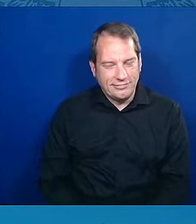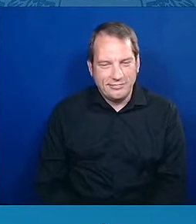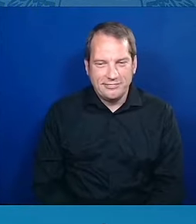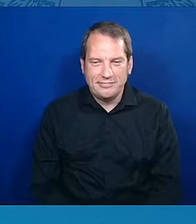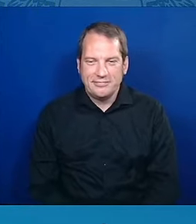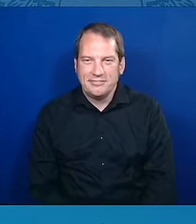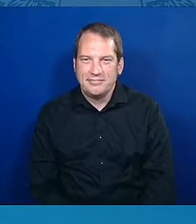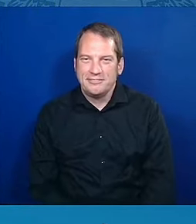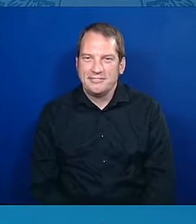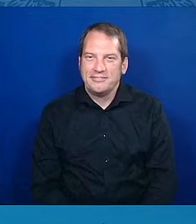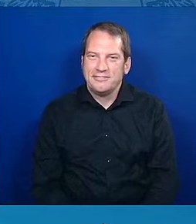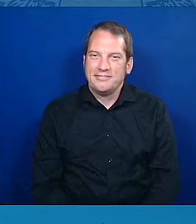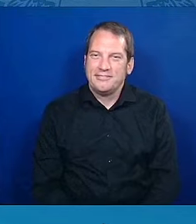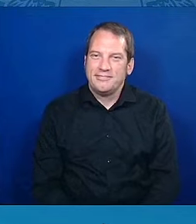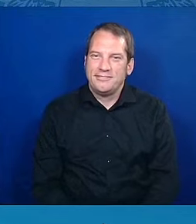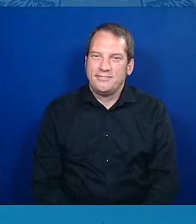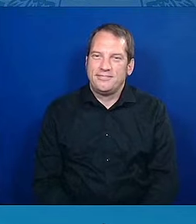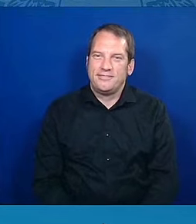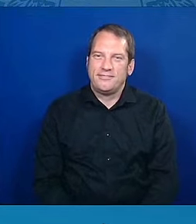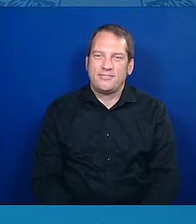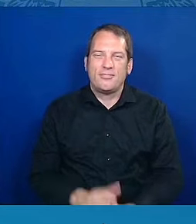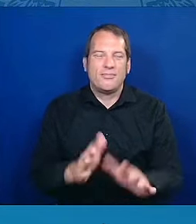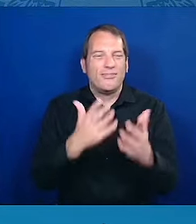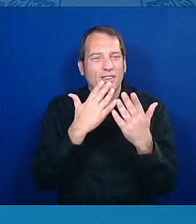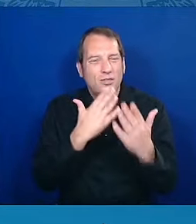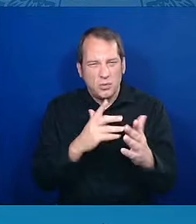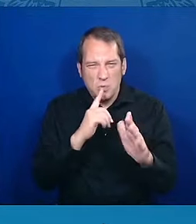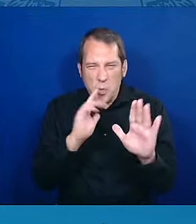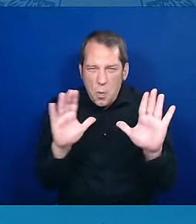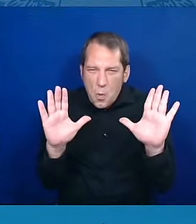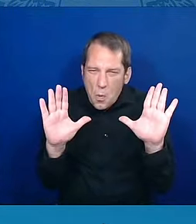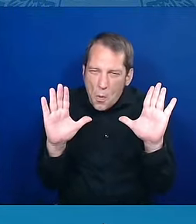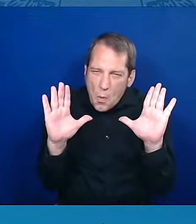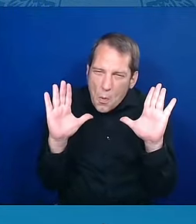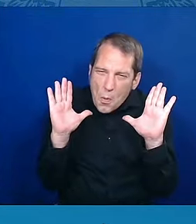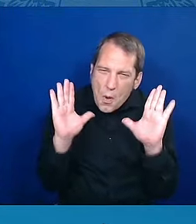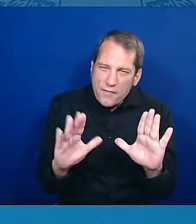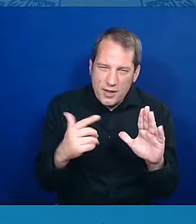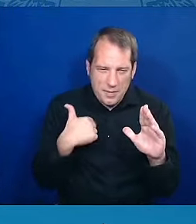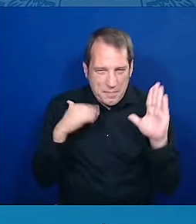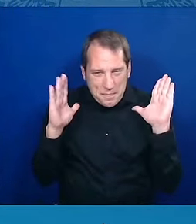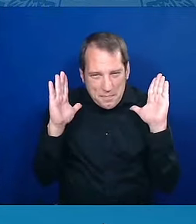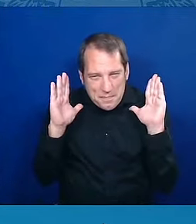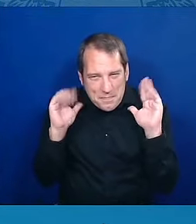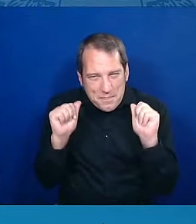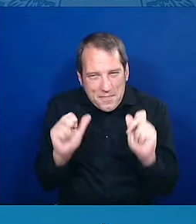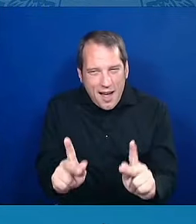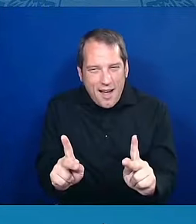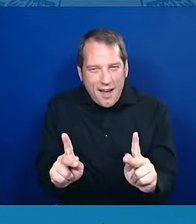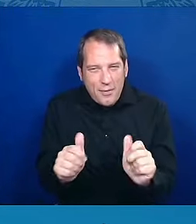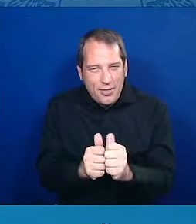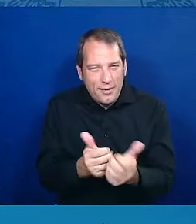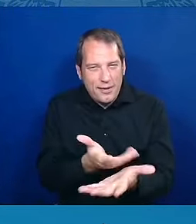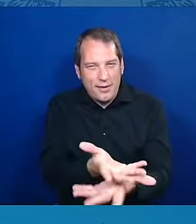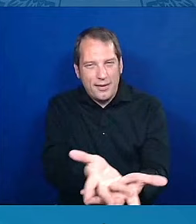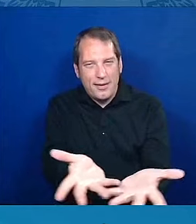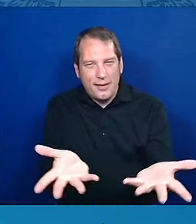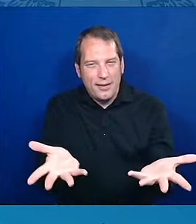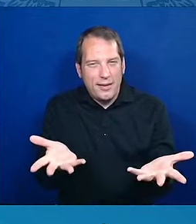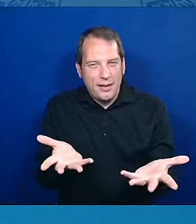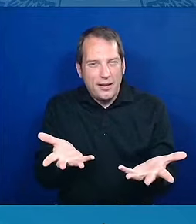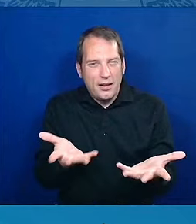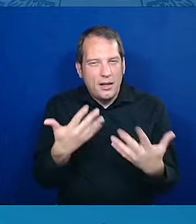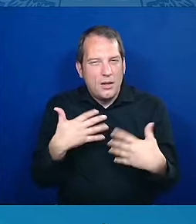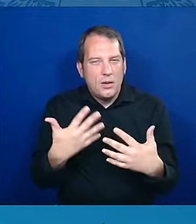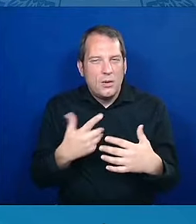Thank you all. It's so wonderful to be back with everyone here. Thank you. That means so much more than I can say. Randy, thank